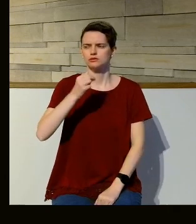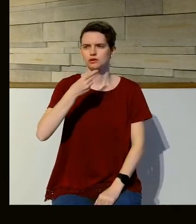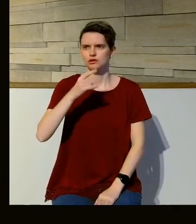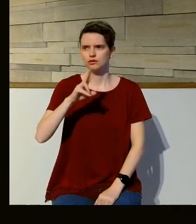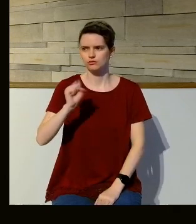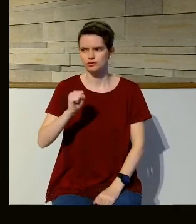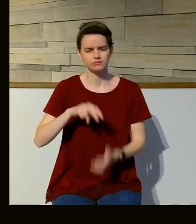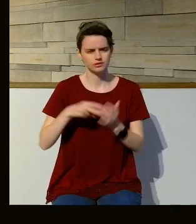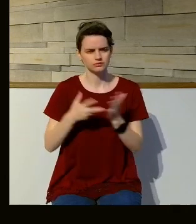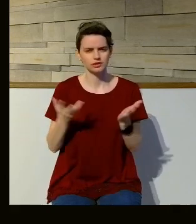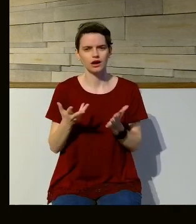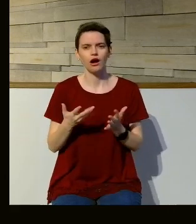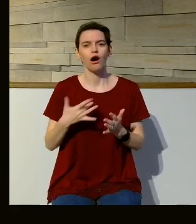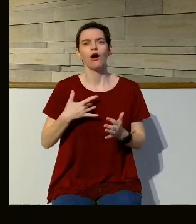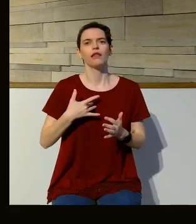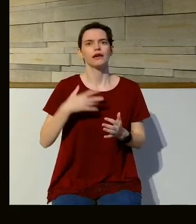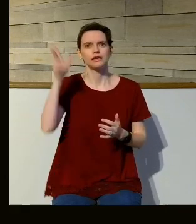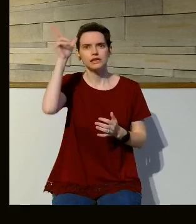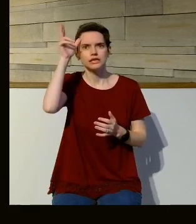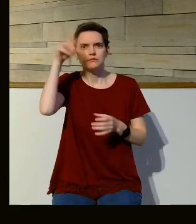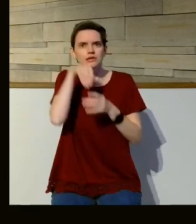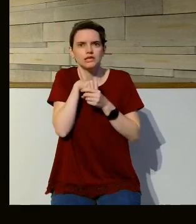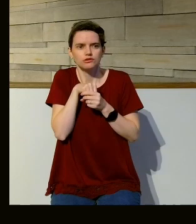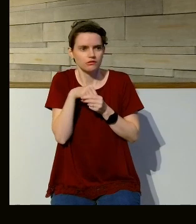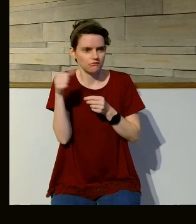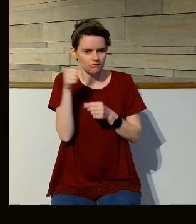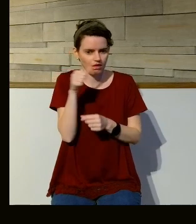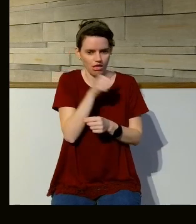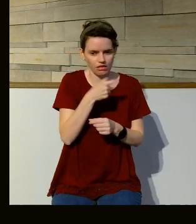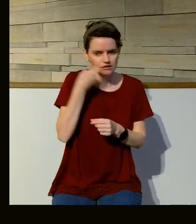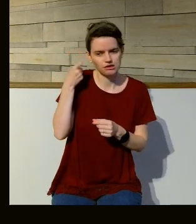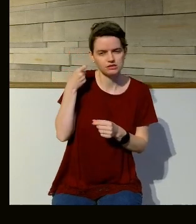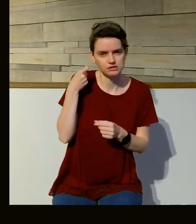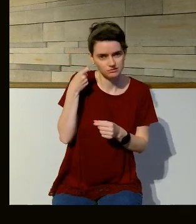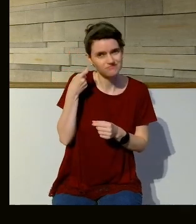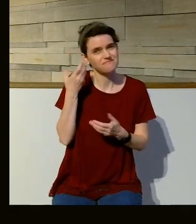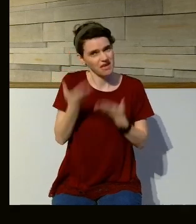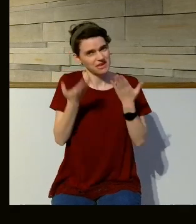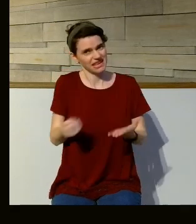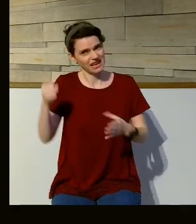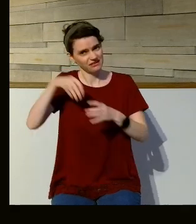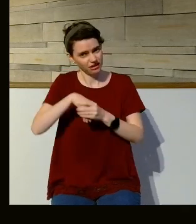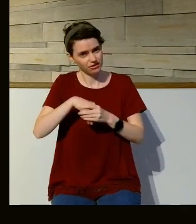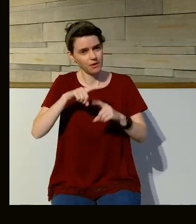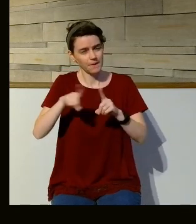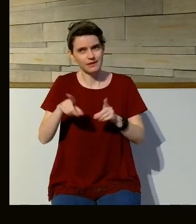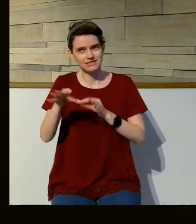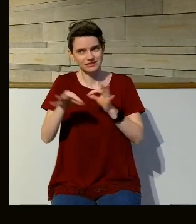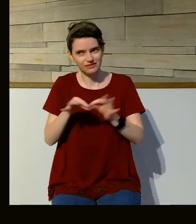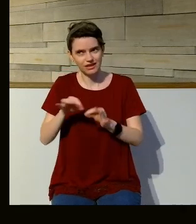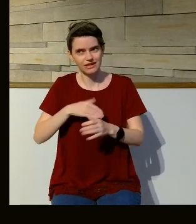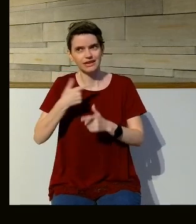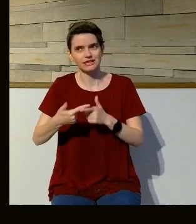I was told that strongholds were things like demon possession or alcoholism, addiction. It can encompass that, but it's actually defined in the very next